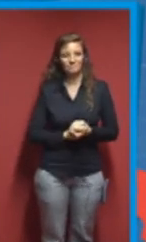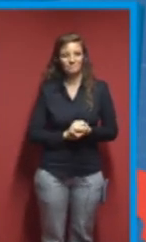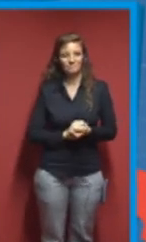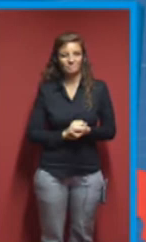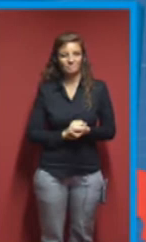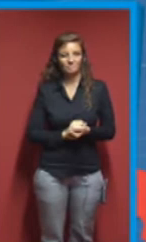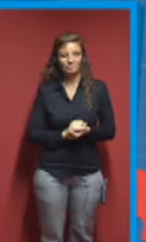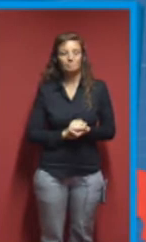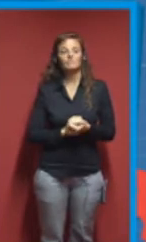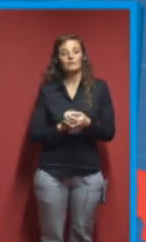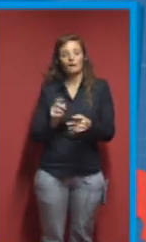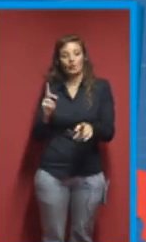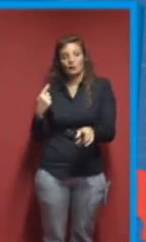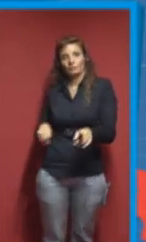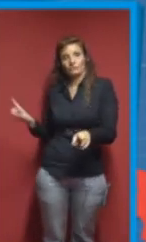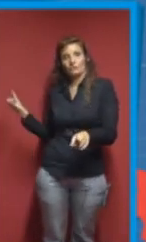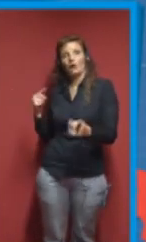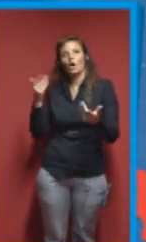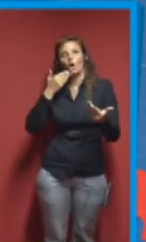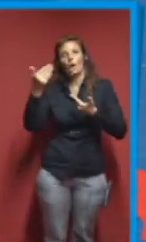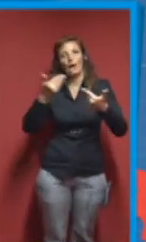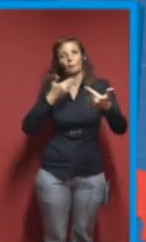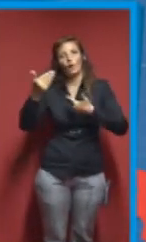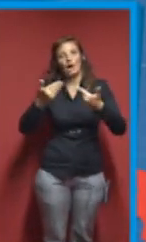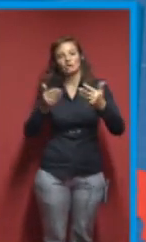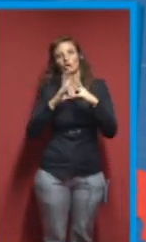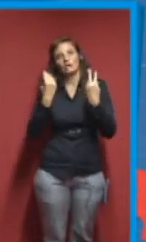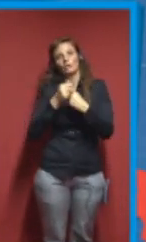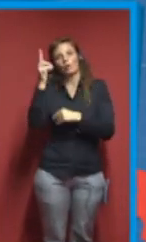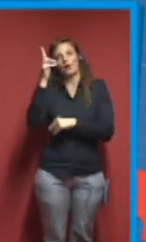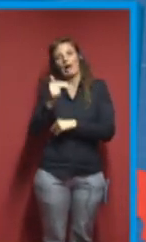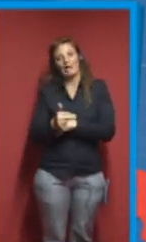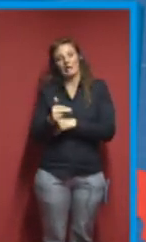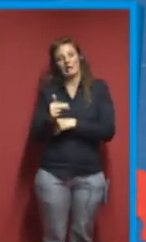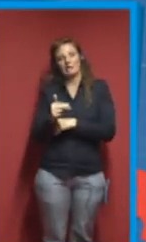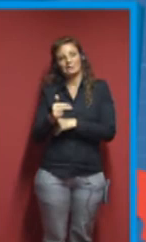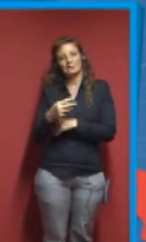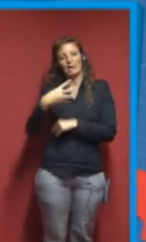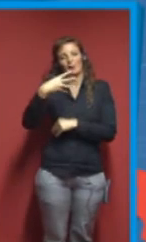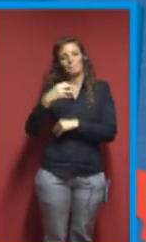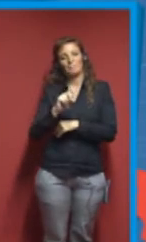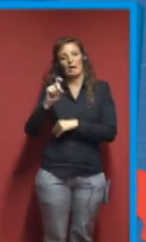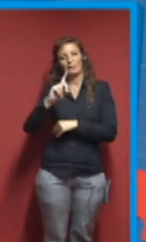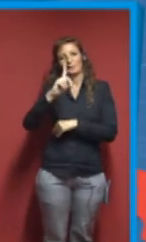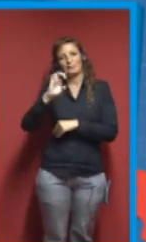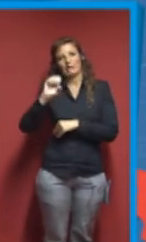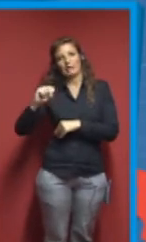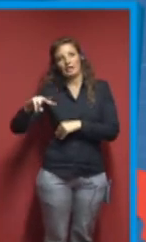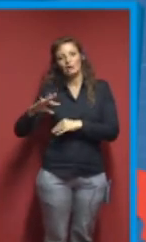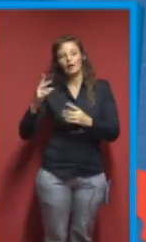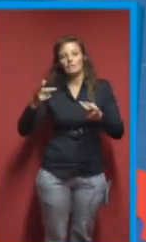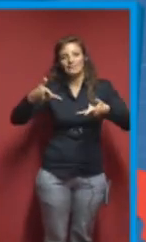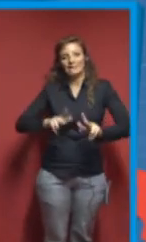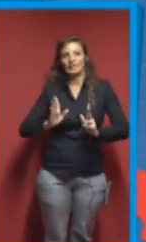This is a collaboration with artists Max Dean and Matt Donovan called the Robotic Chair. This is what the Robotic Chair does.